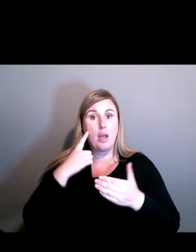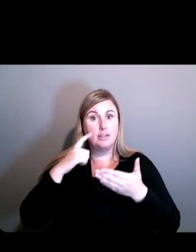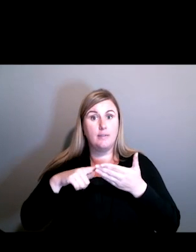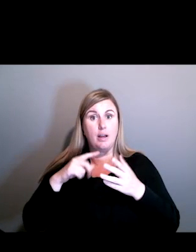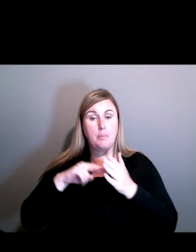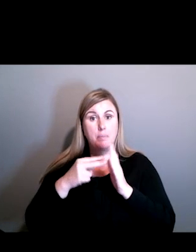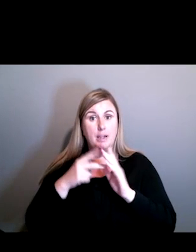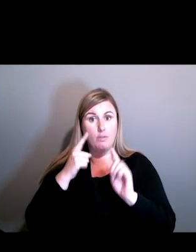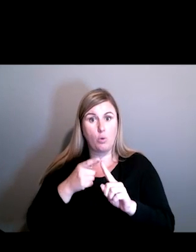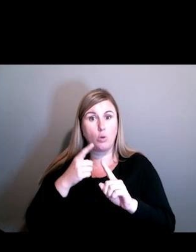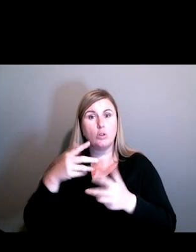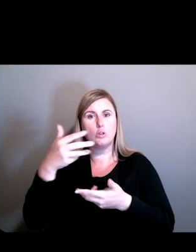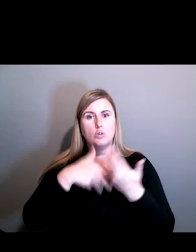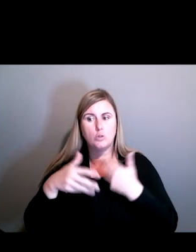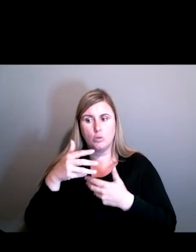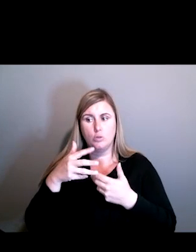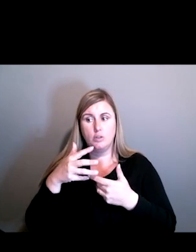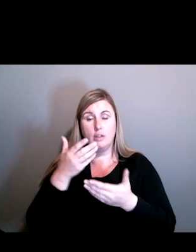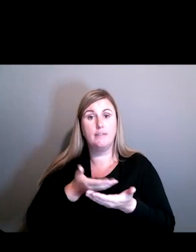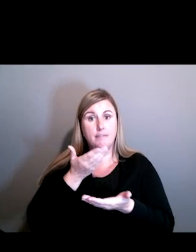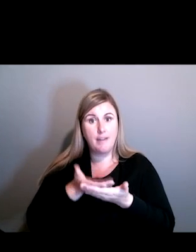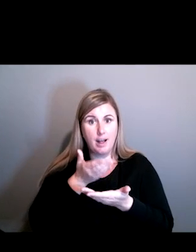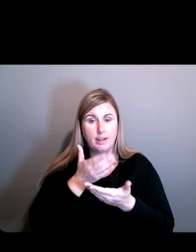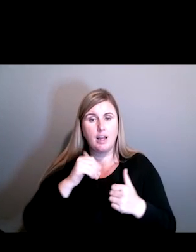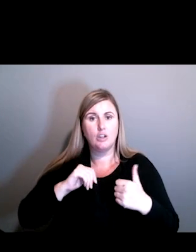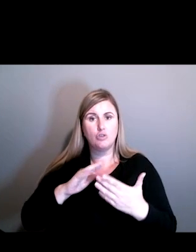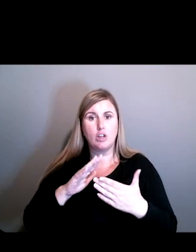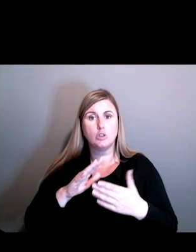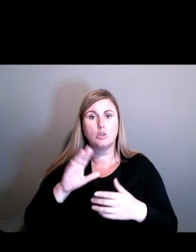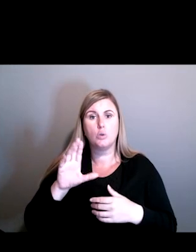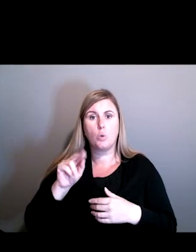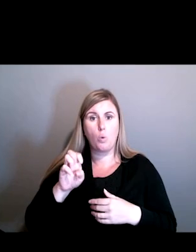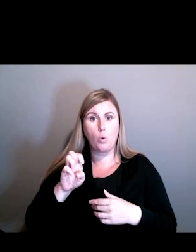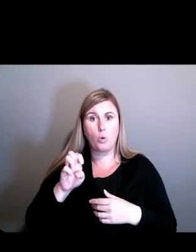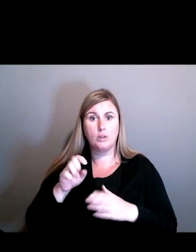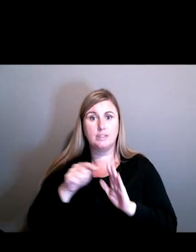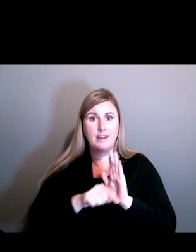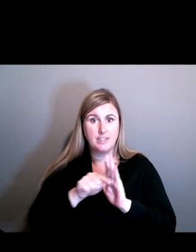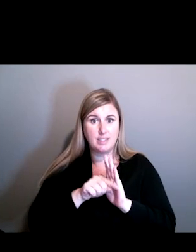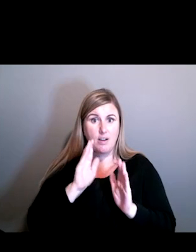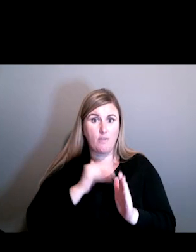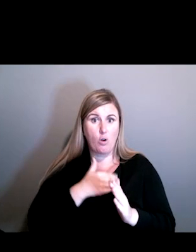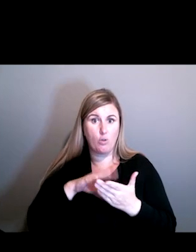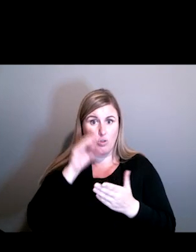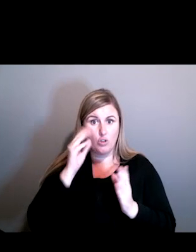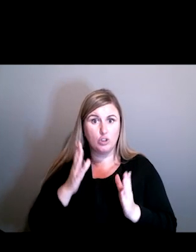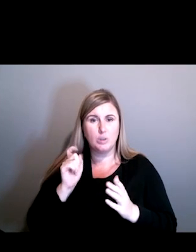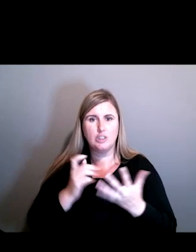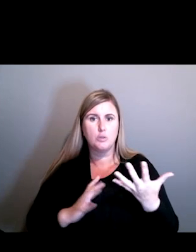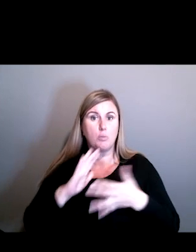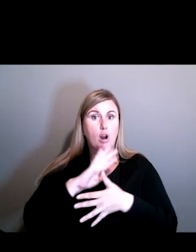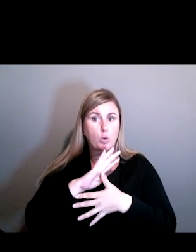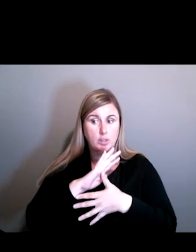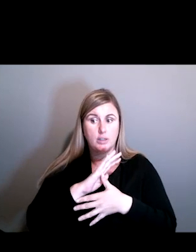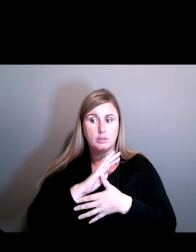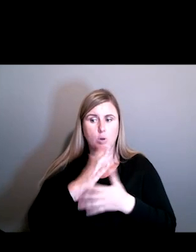identify meaningful goals that are socially valid and address the core deficits of our learners. So we